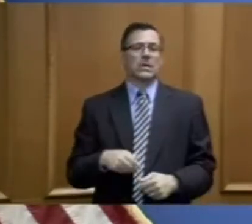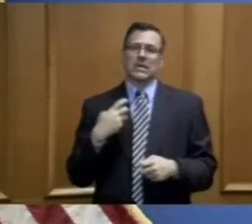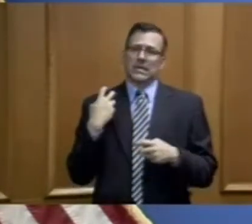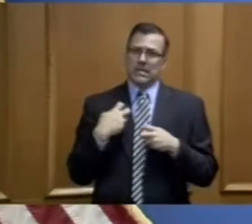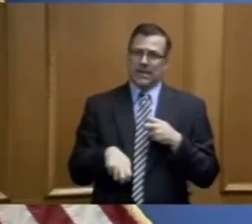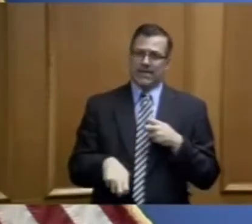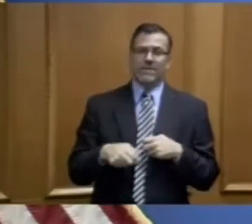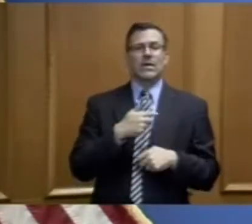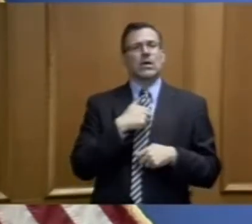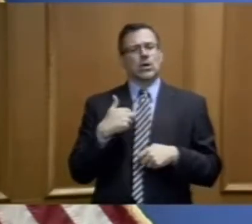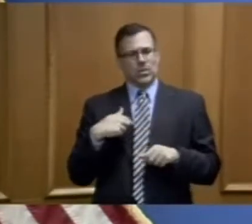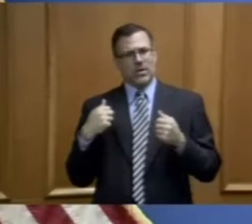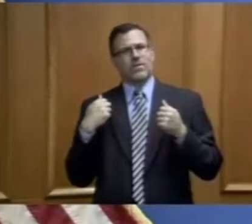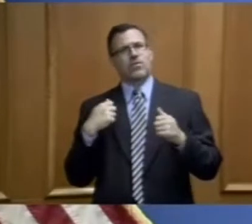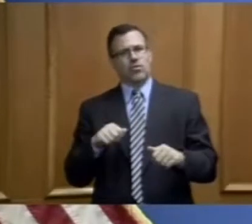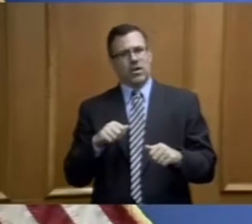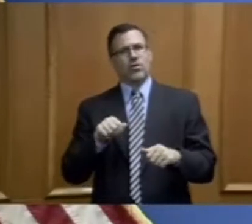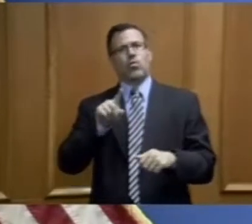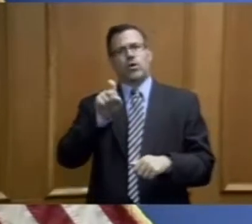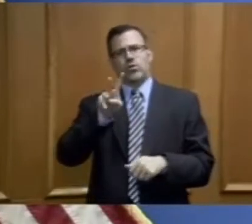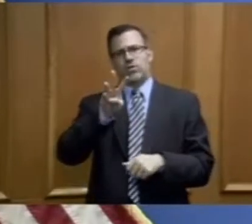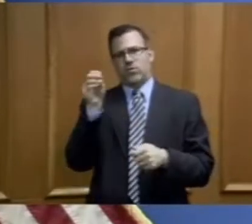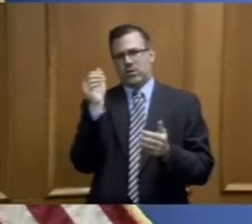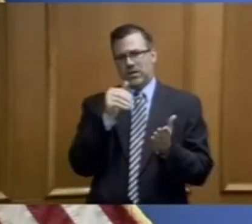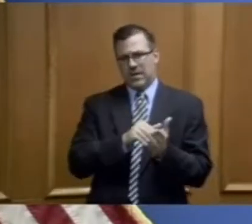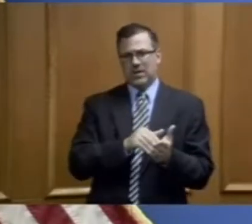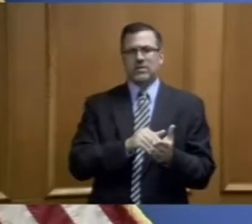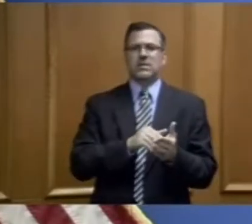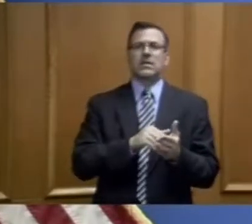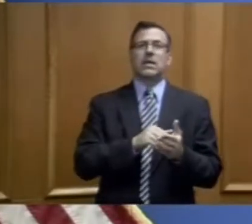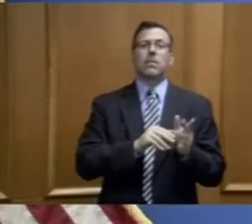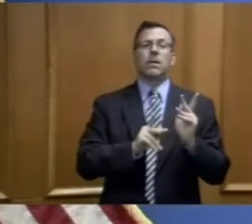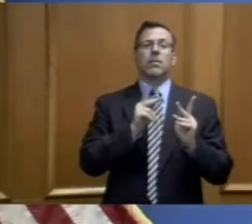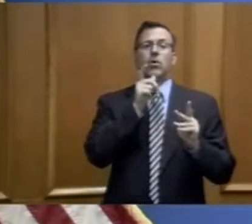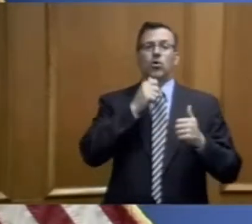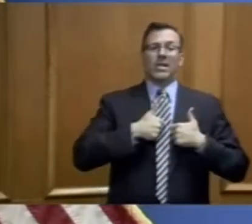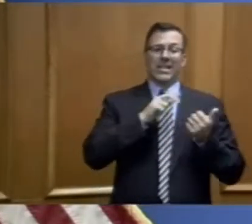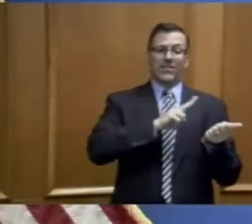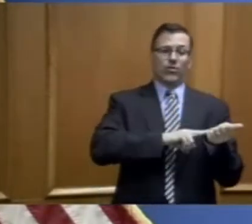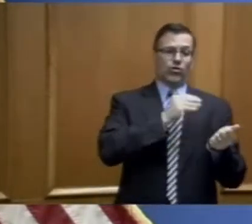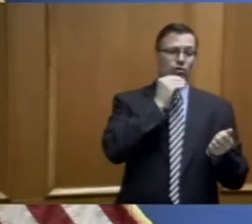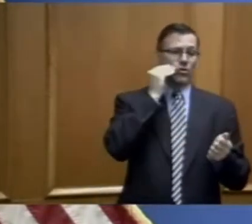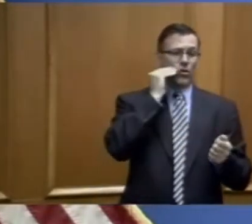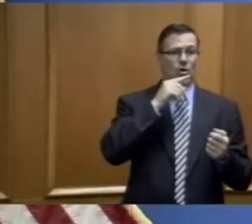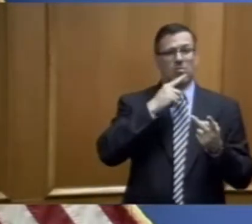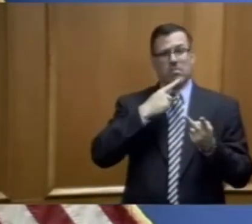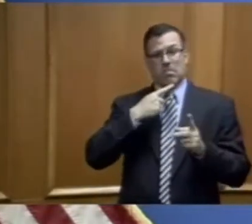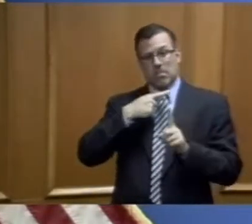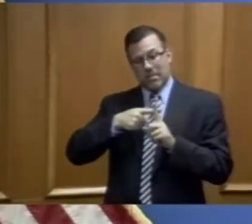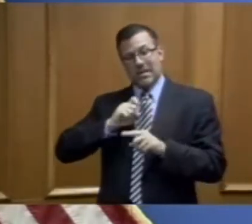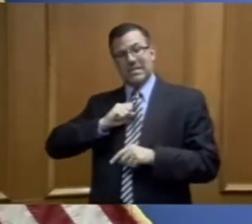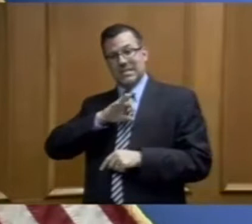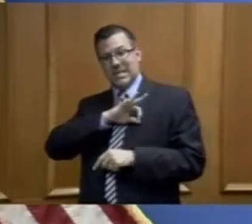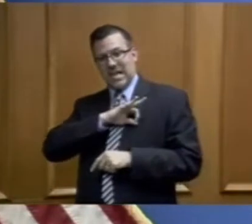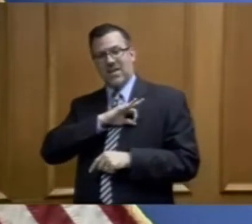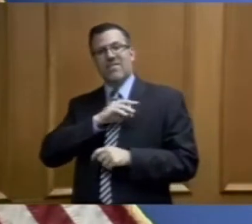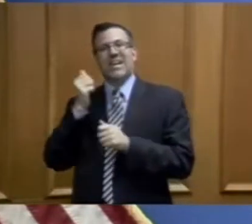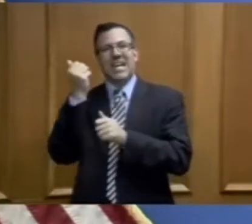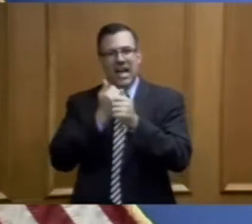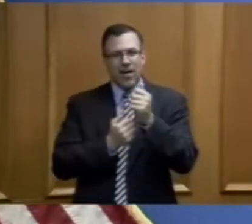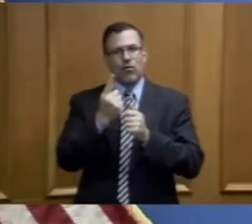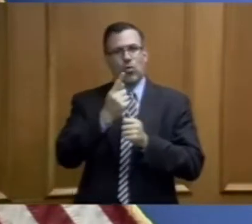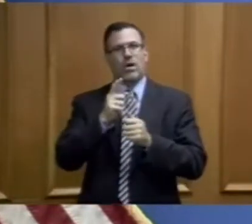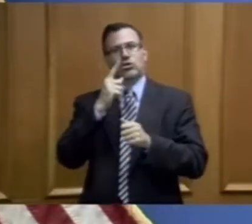all 140,000 residents and staff across our 700 licensed facilities in the state tested in the month of